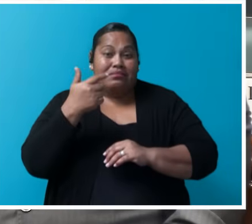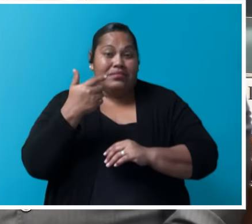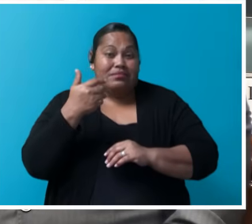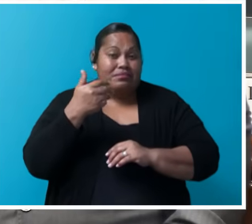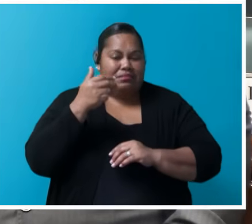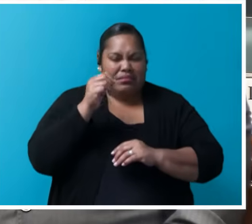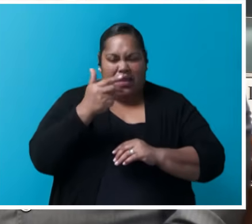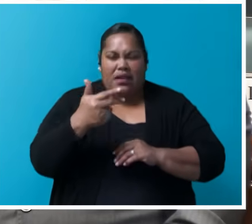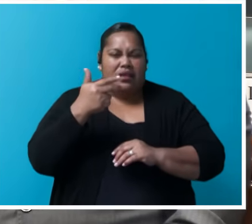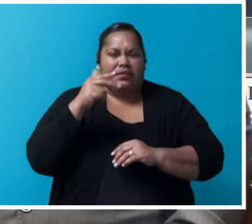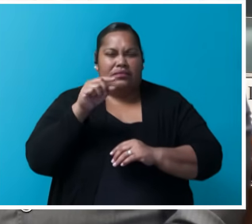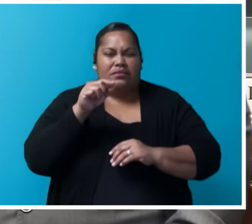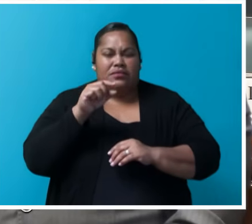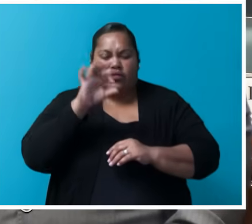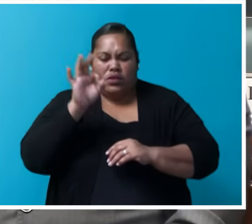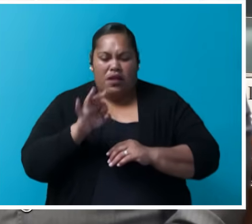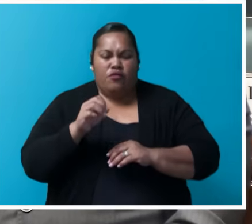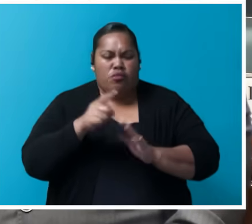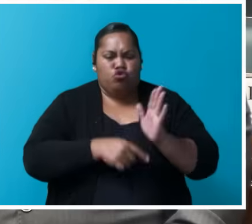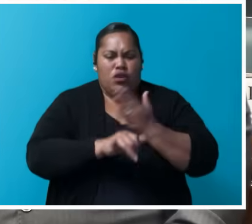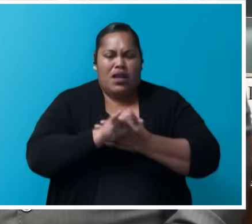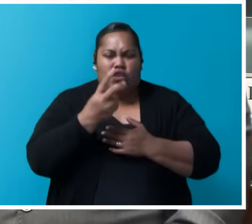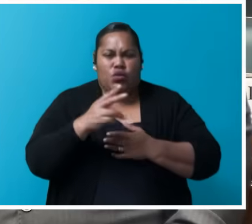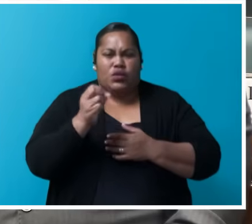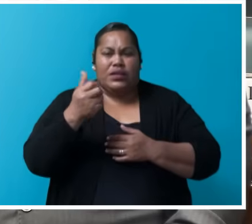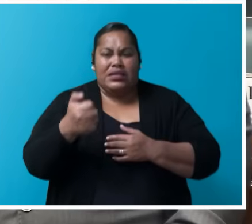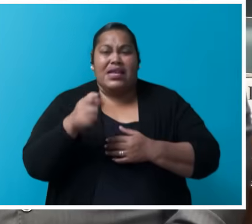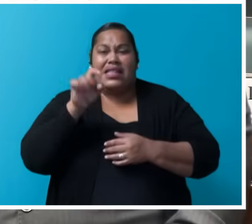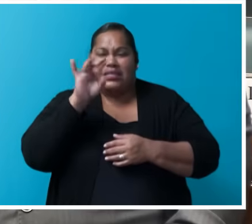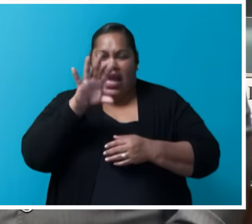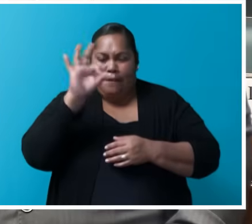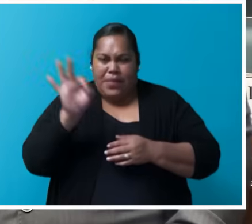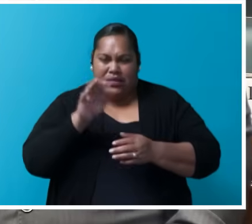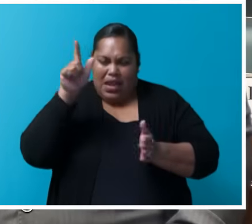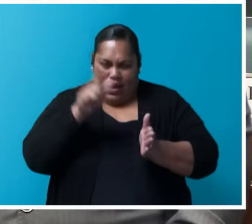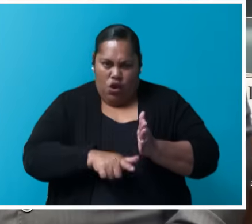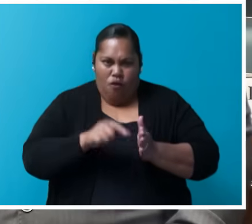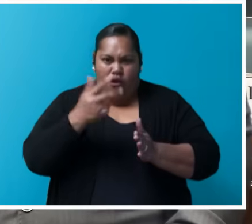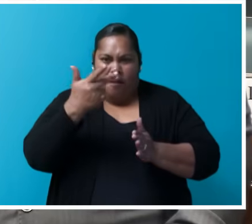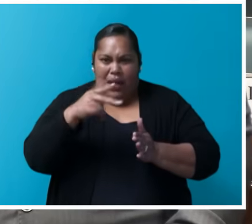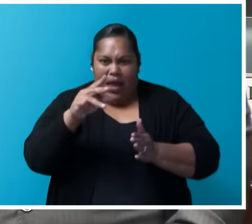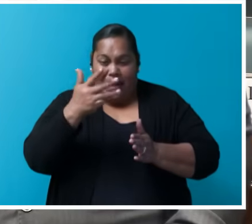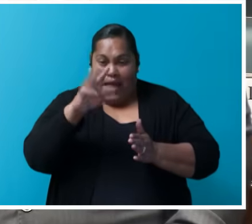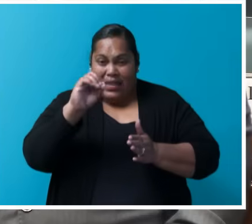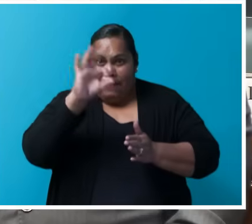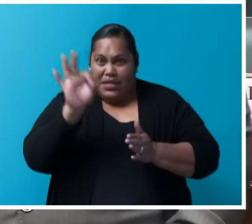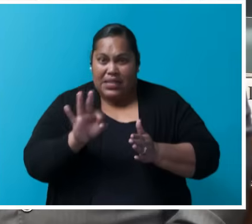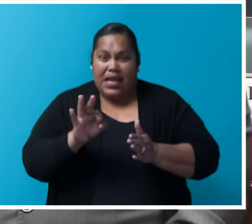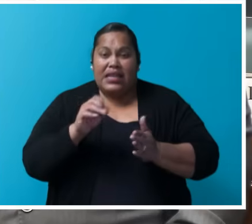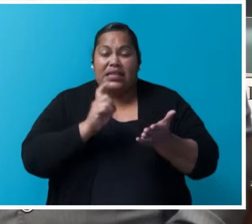2026. This is 10% points below the 90% of the debt to GDP ratio